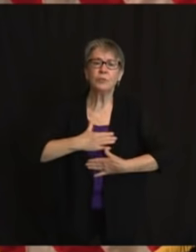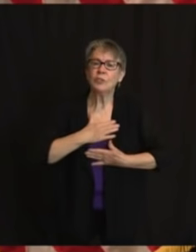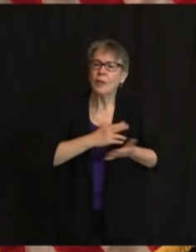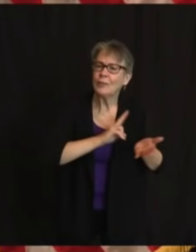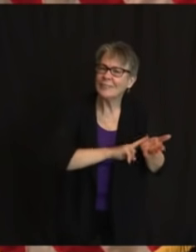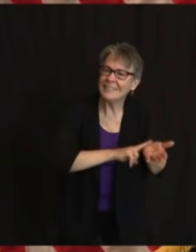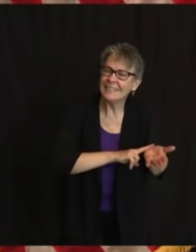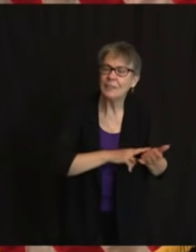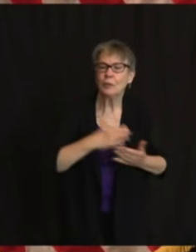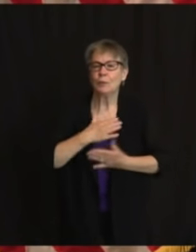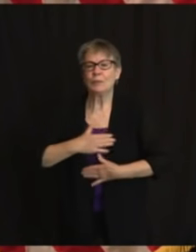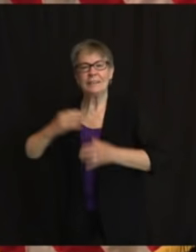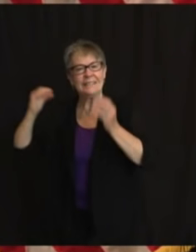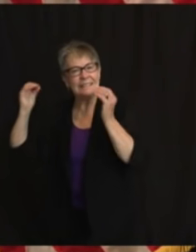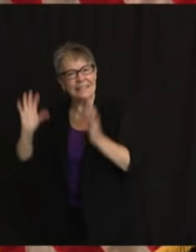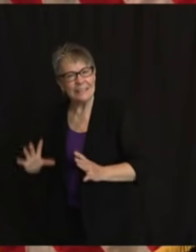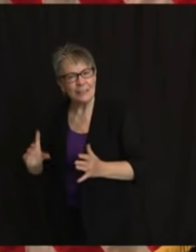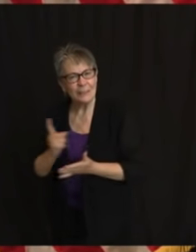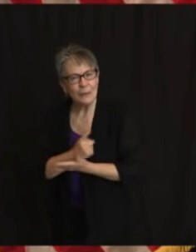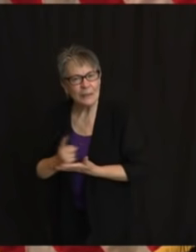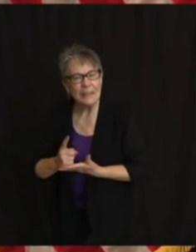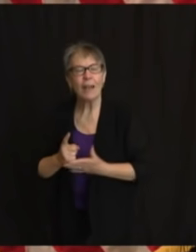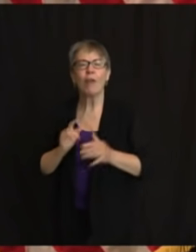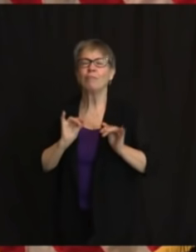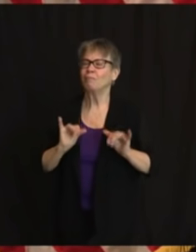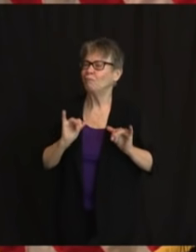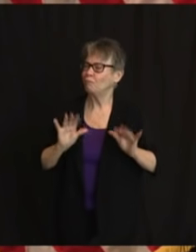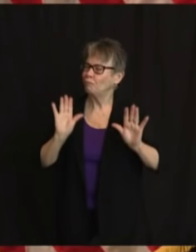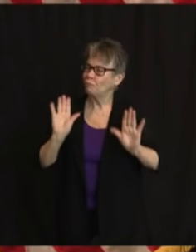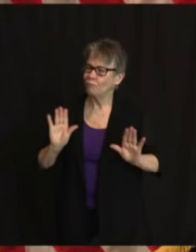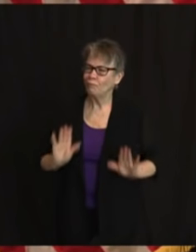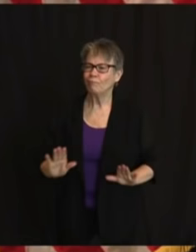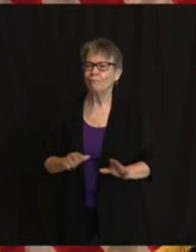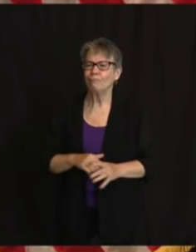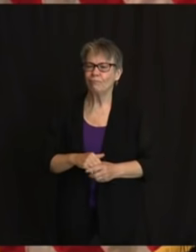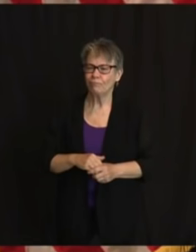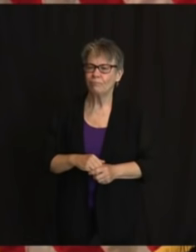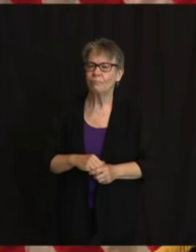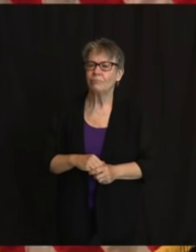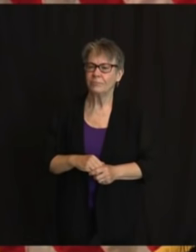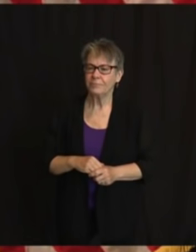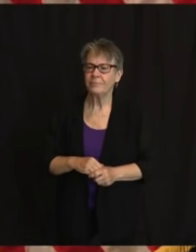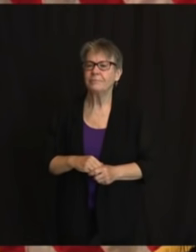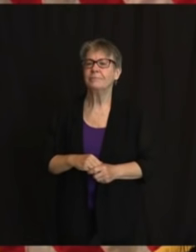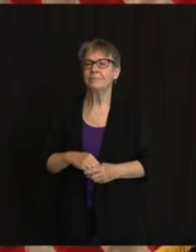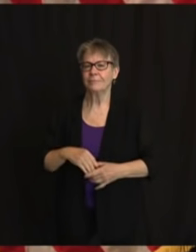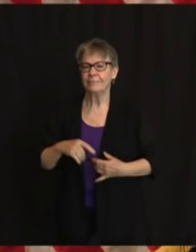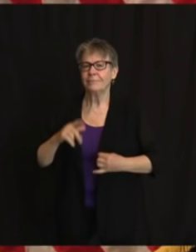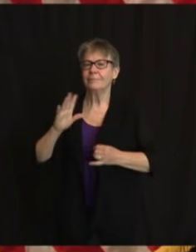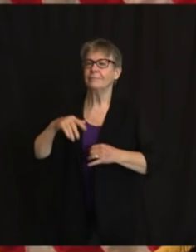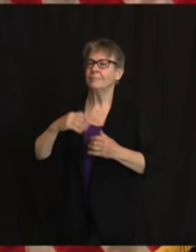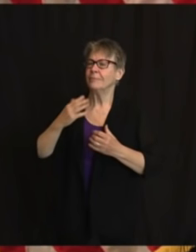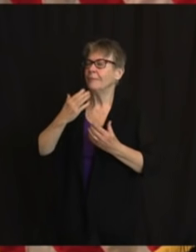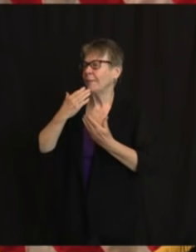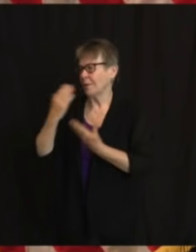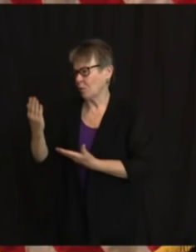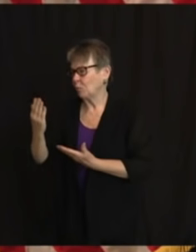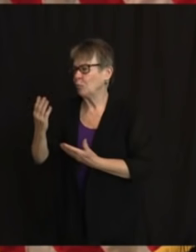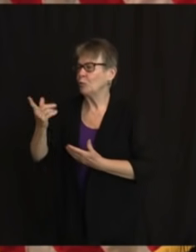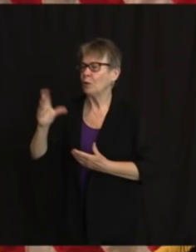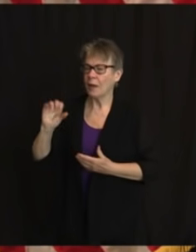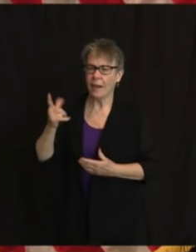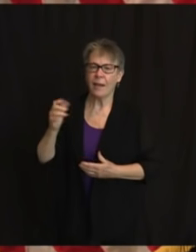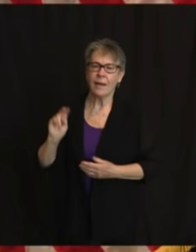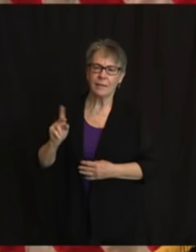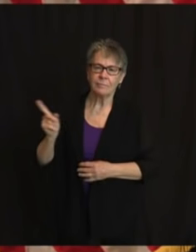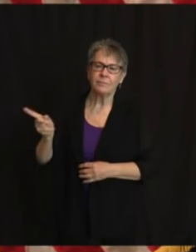us were anecdotally. Department of Environmental Protection Commissioner Catherine McCabe, I want to give a big shout out. She and I spoke on